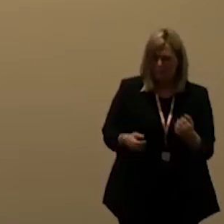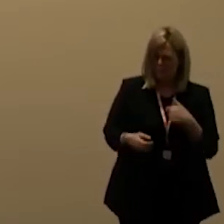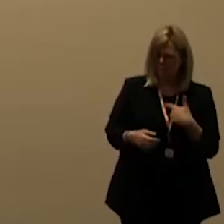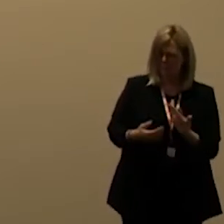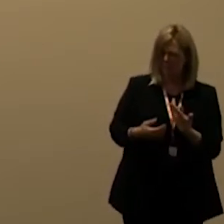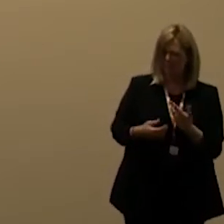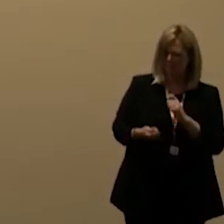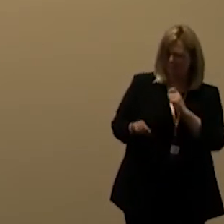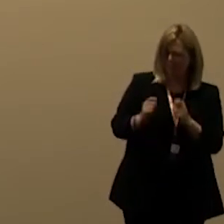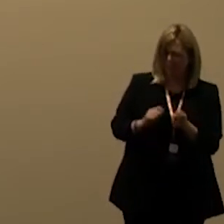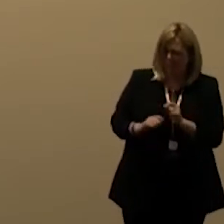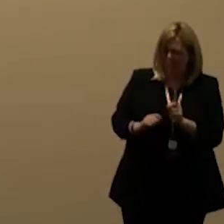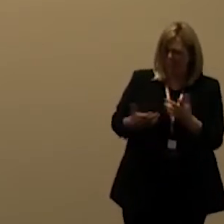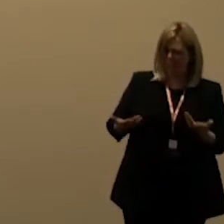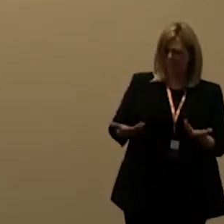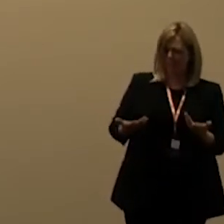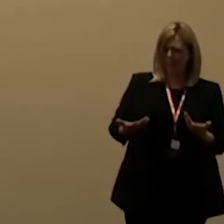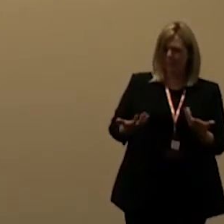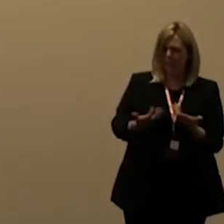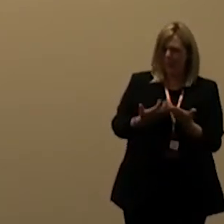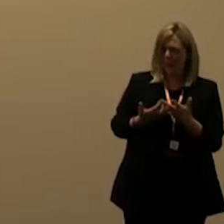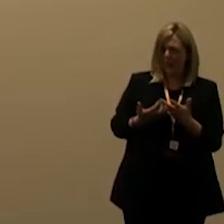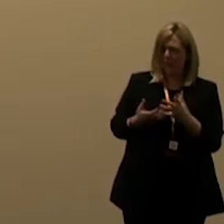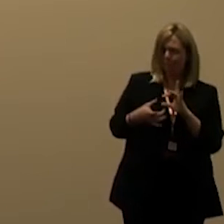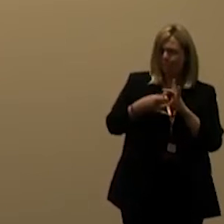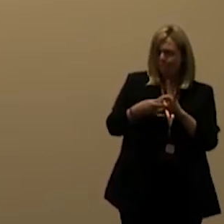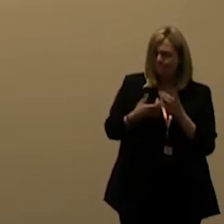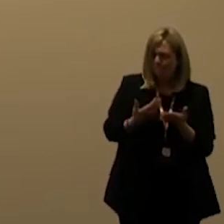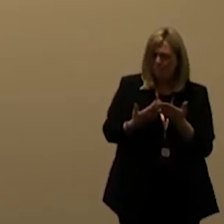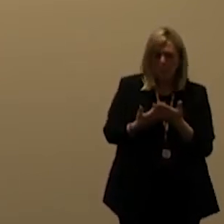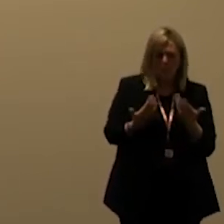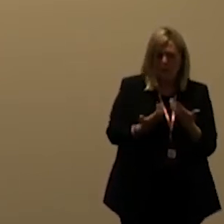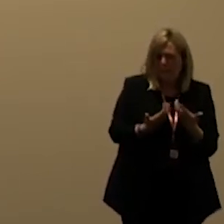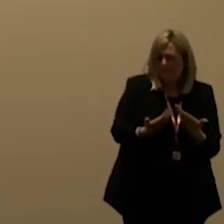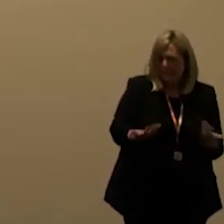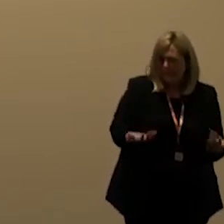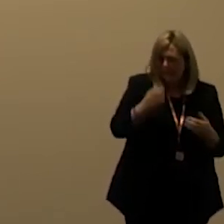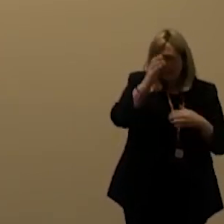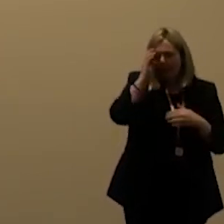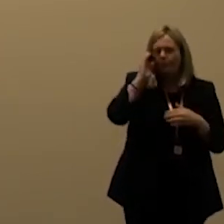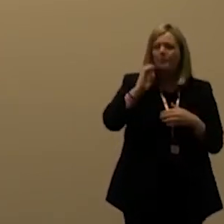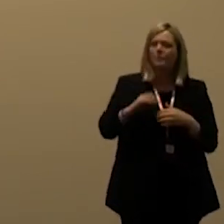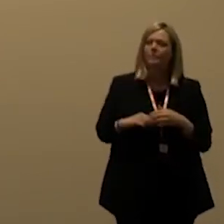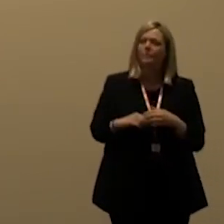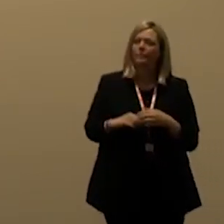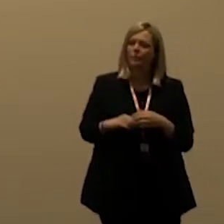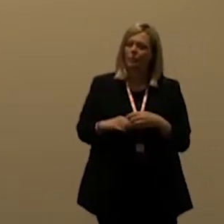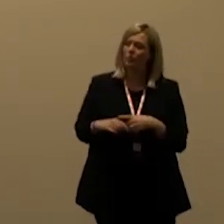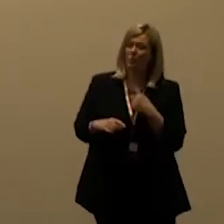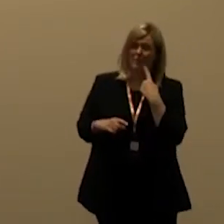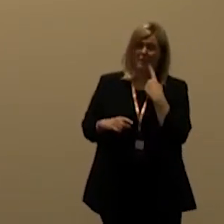to help with that sense of connection? Because it seems to be connection, it says